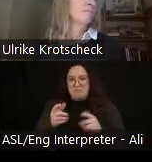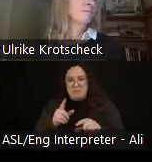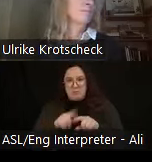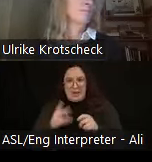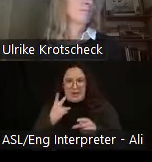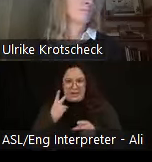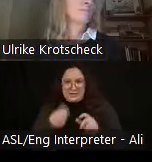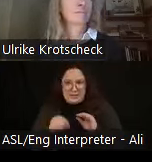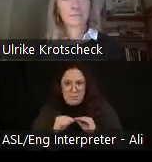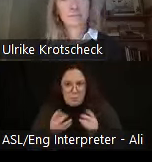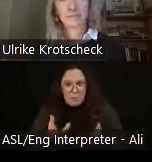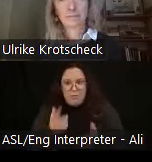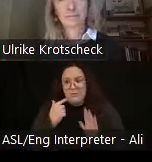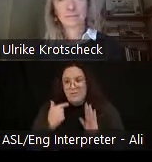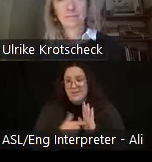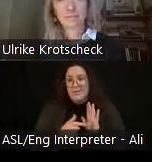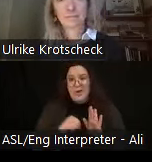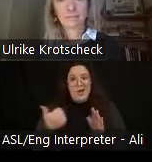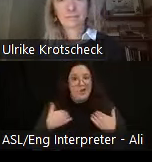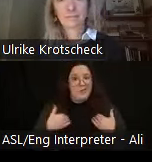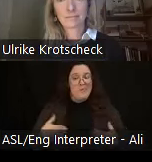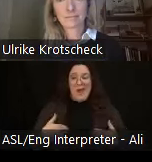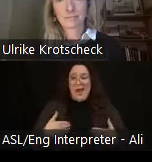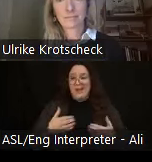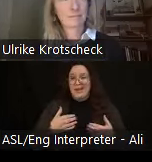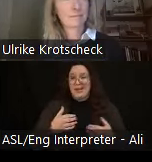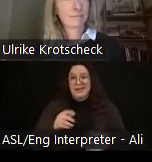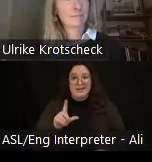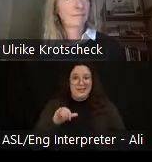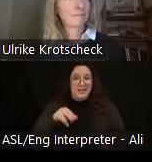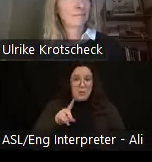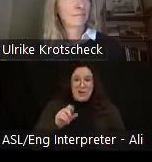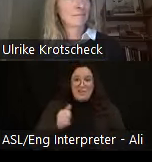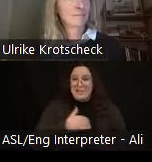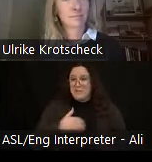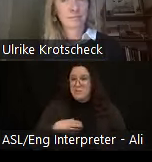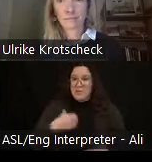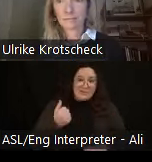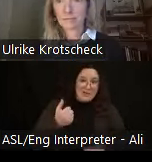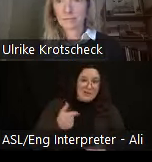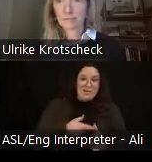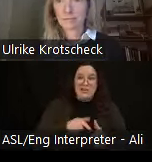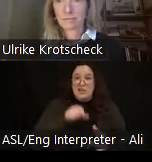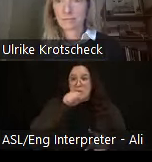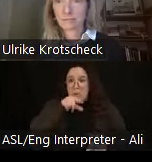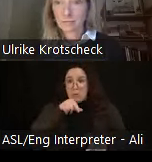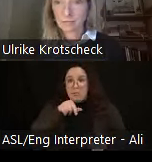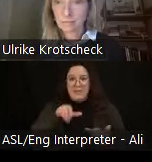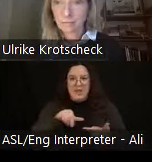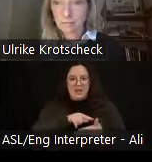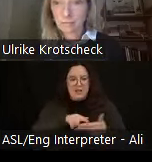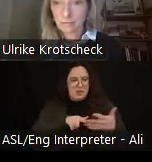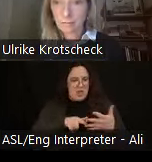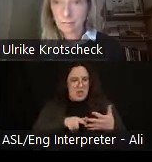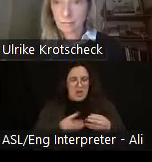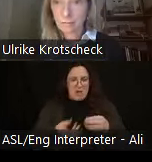for instance, other body liquids get added, breast milk, spit, is a way